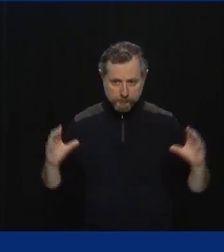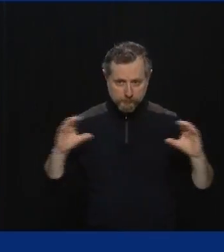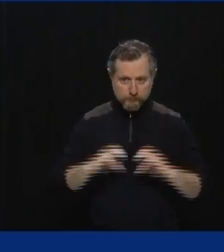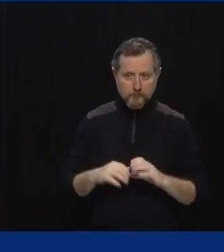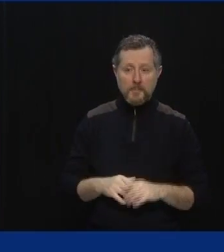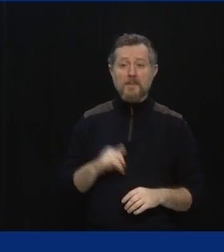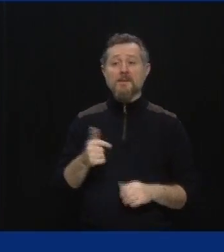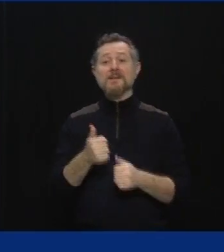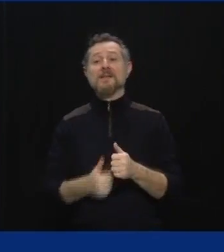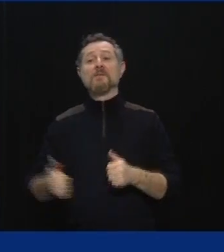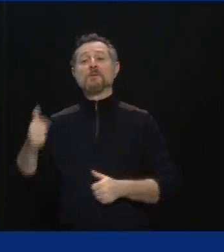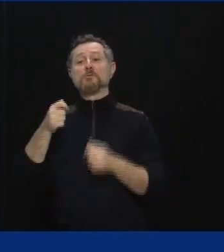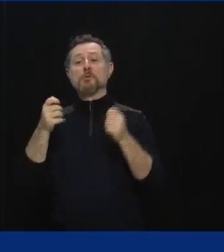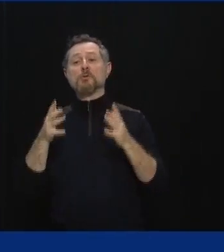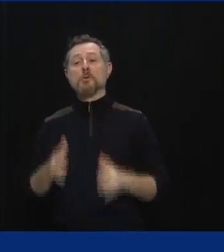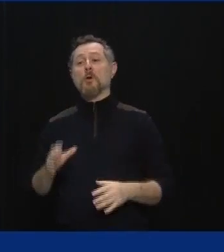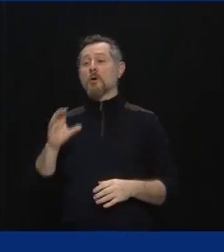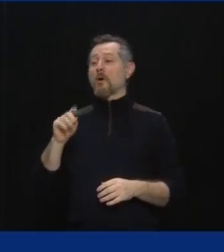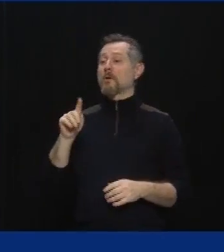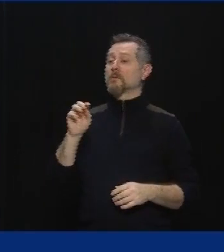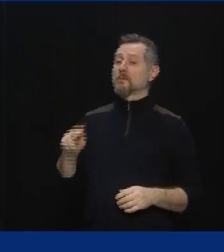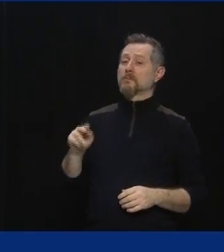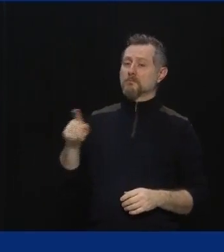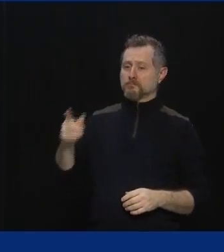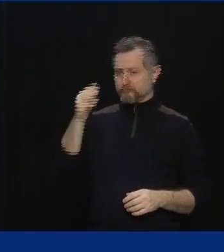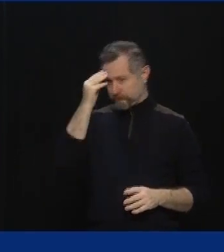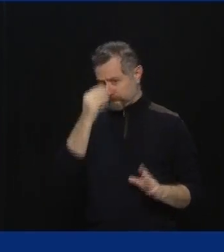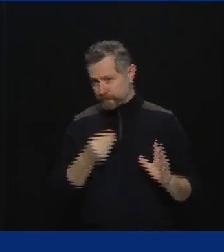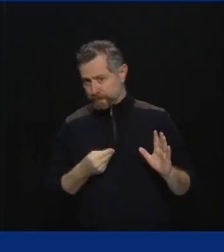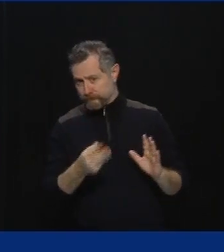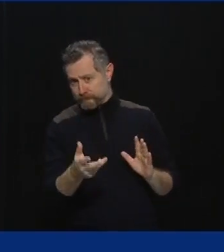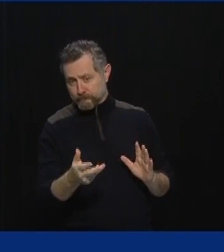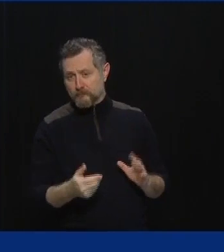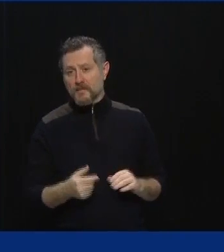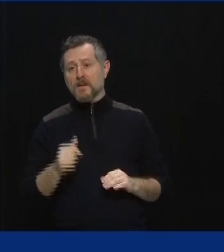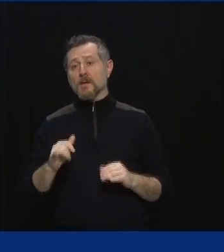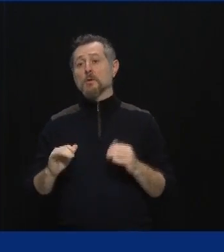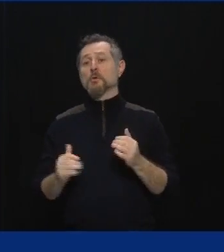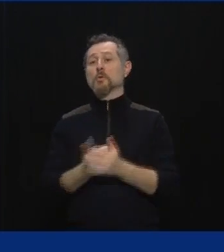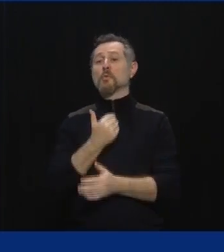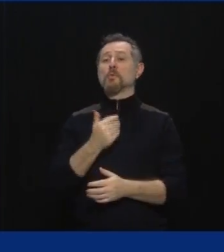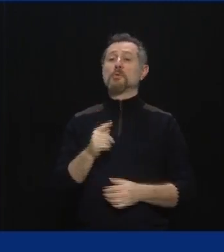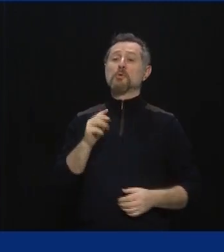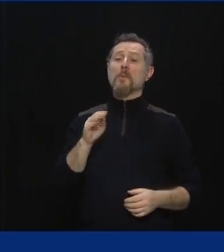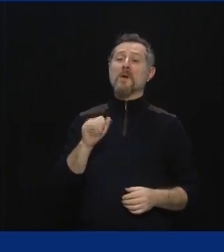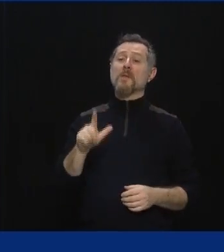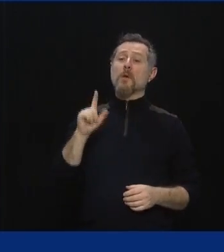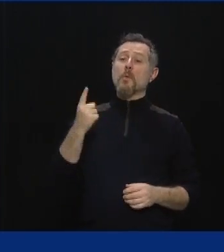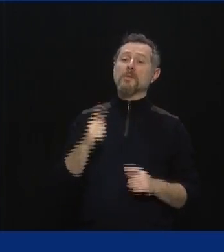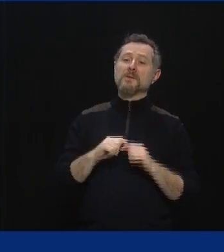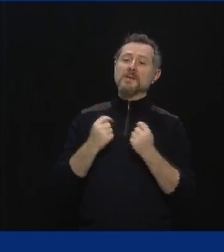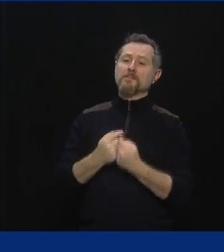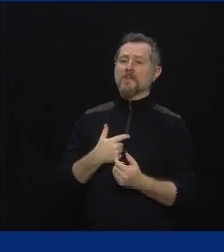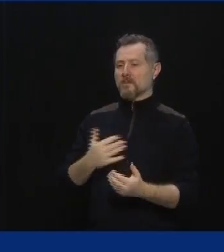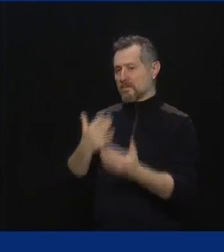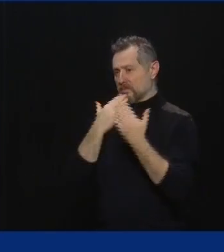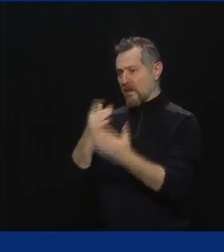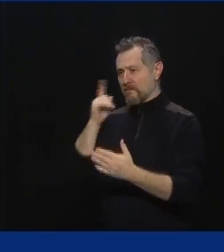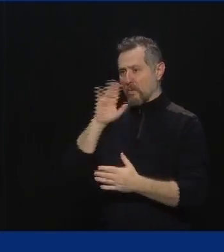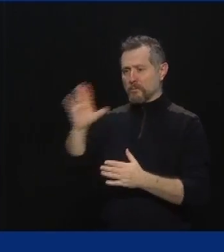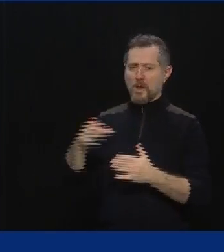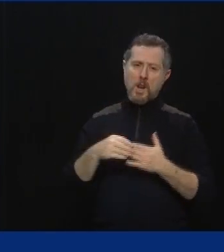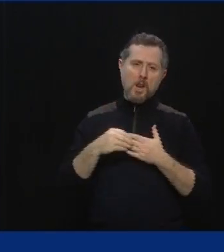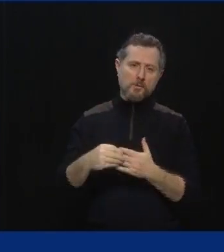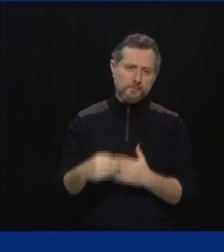Director Rick Cotton, the New Terminal One team is grateful for your hands-on leadership